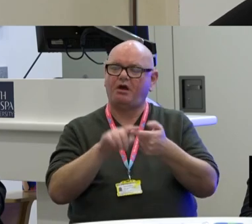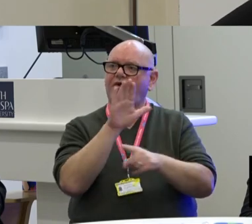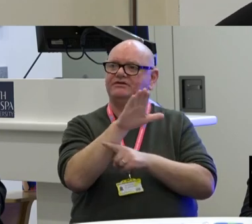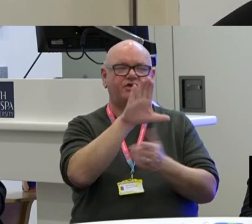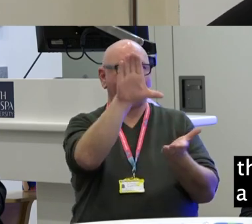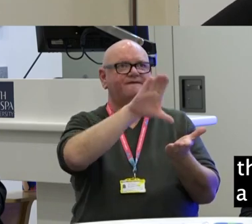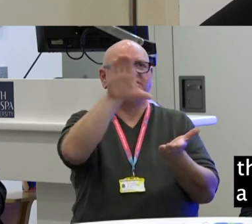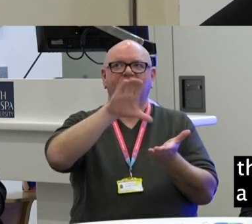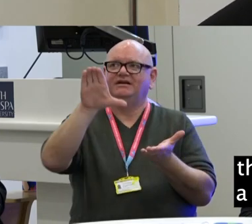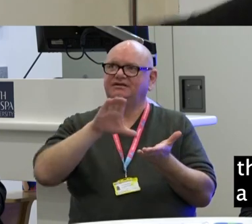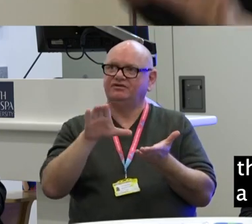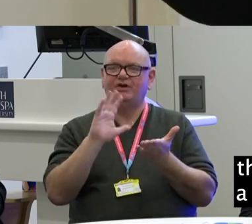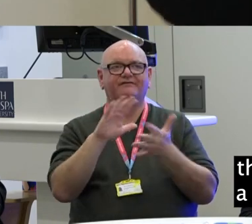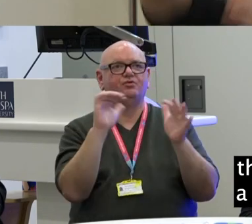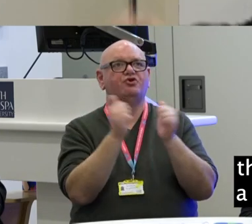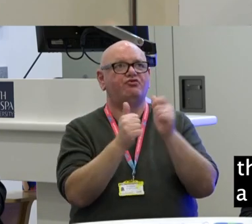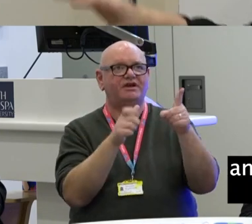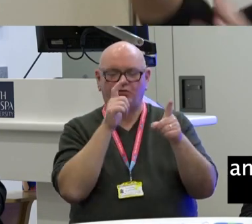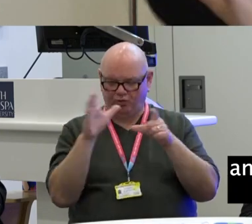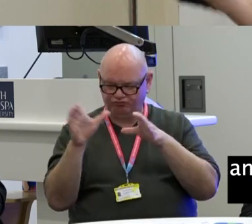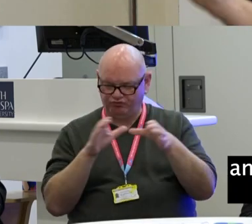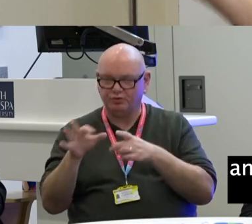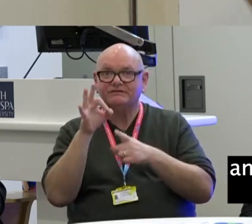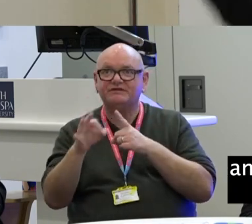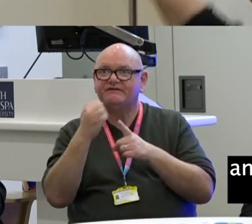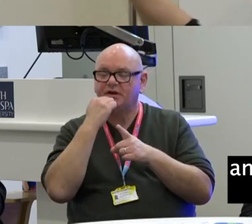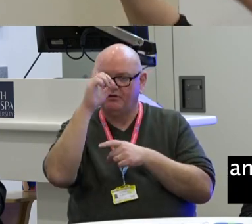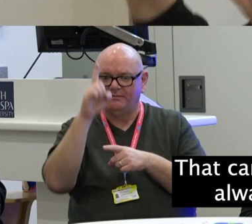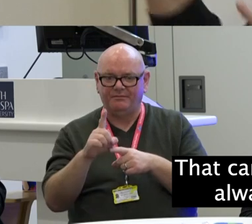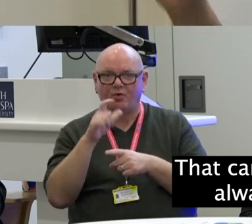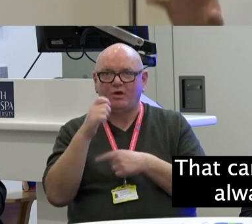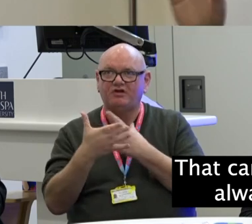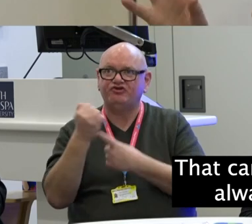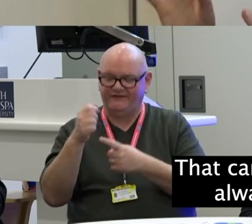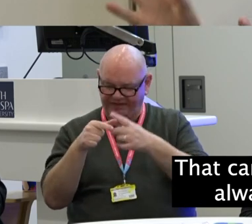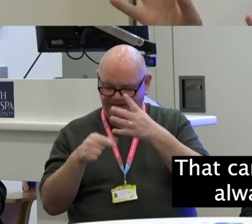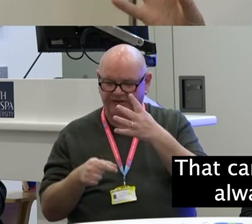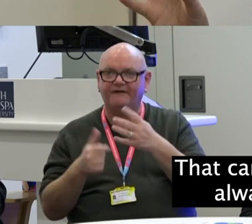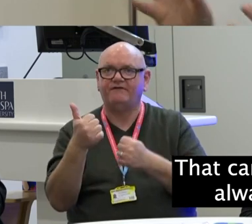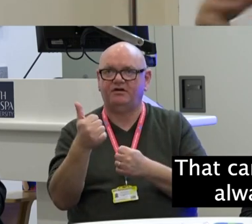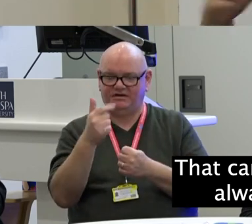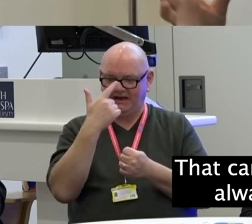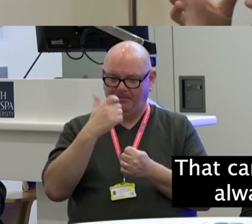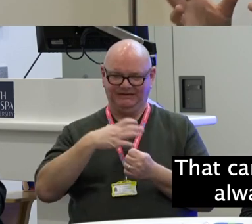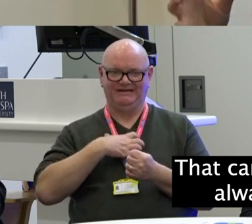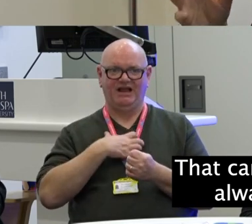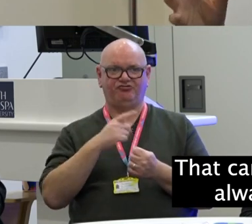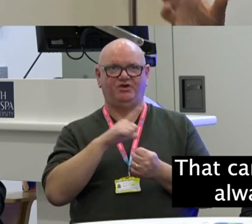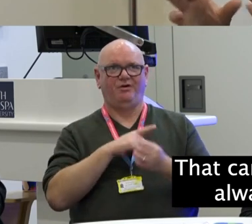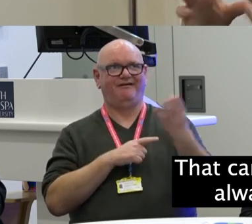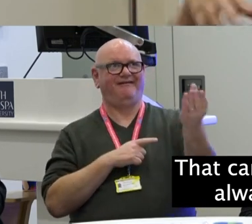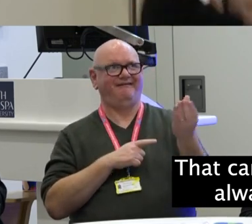funding and you have to agree that you're going to recruit a certain number of people and they're going to do this, this and this, that can be really scary because you're always like,